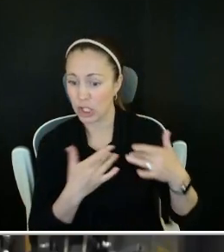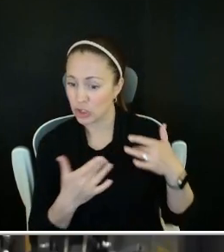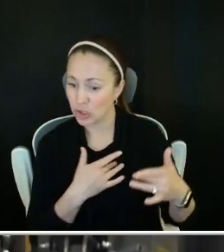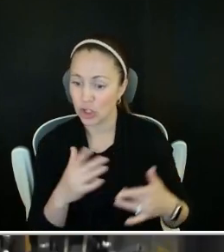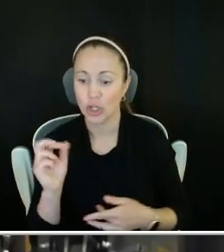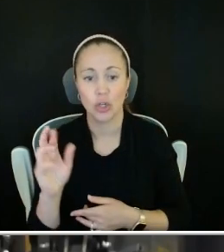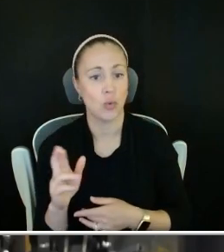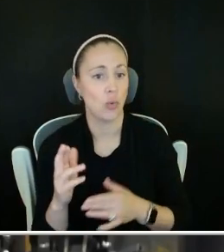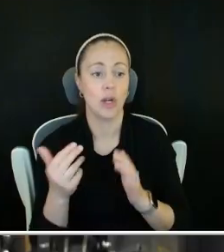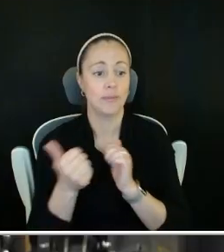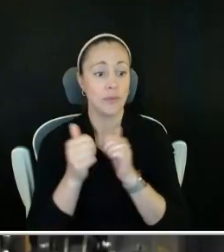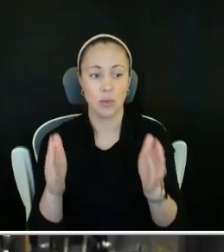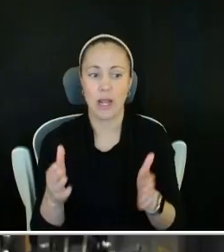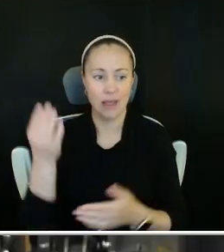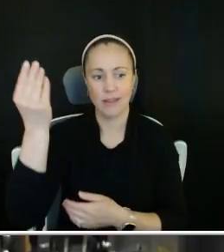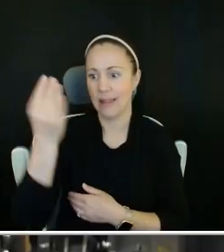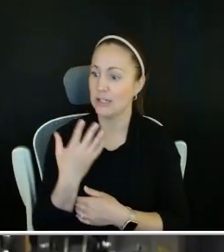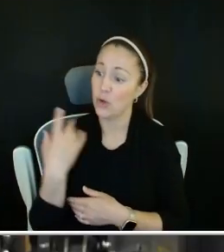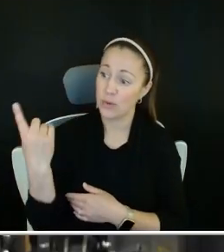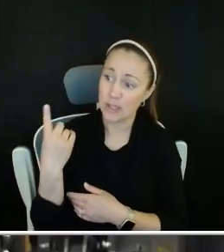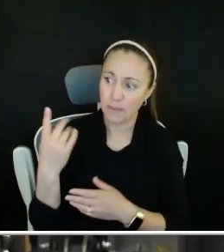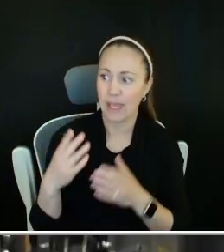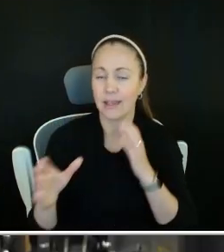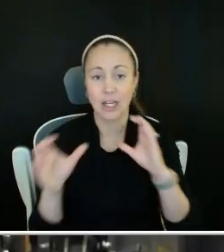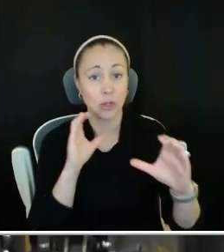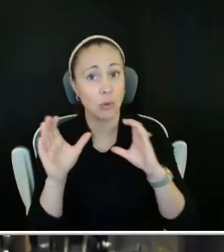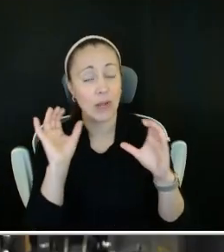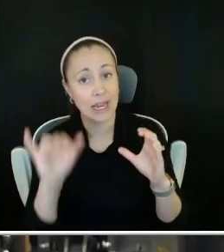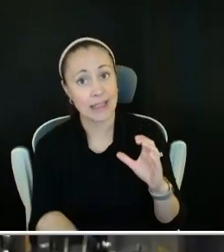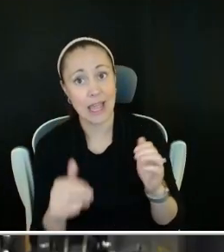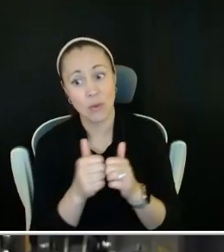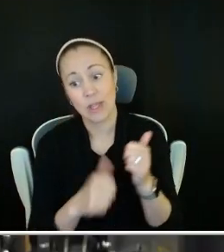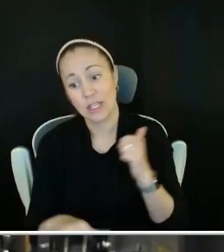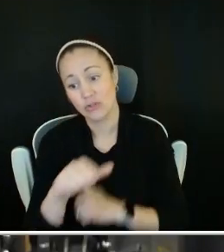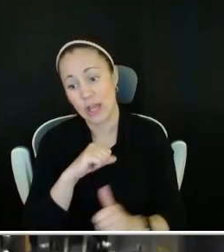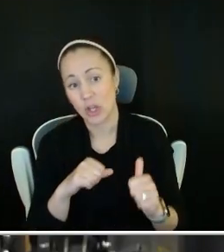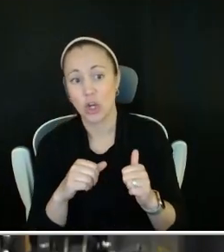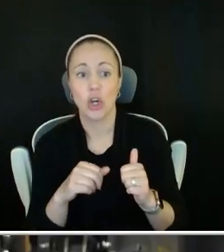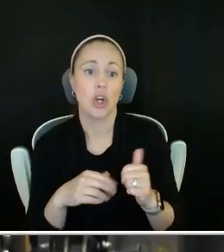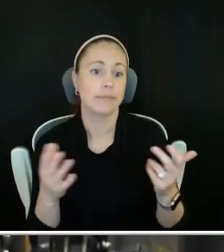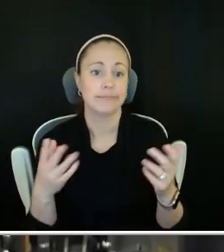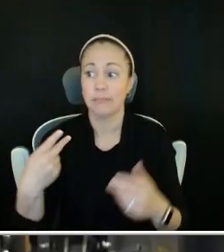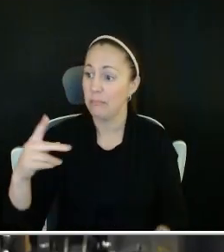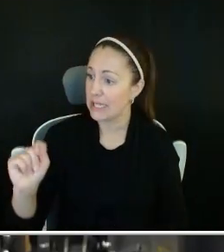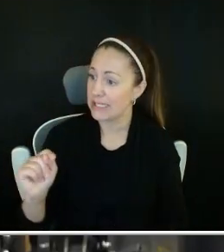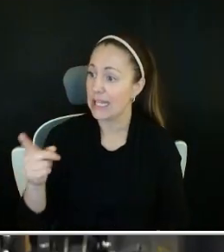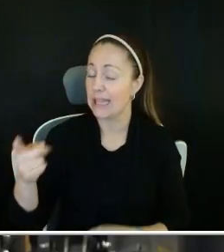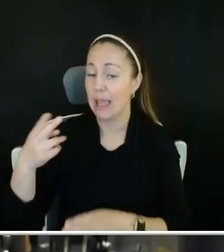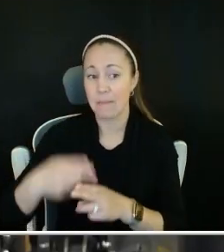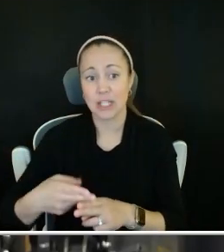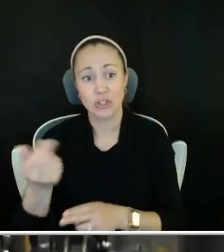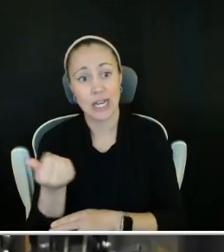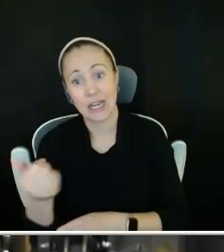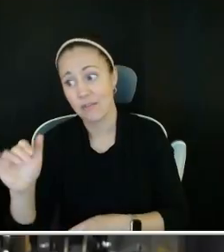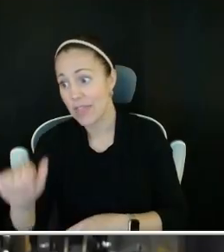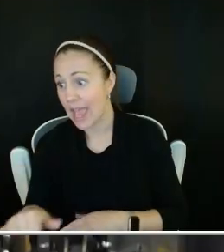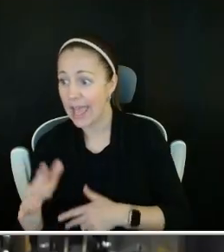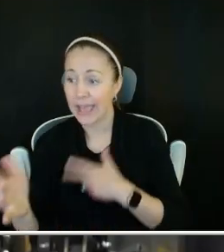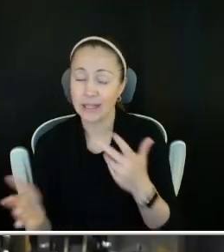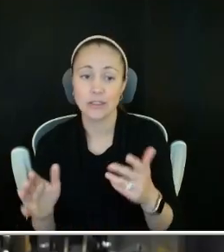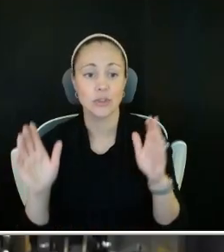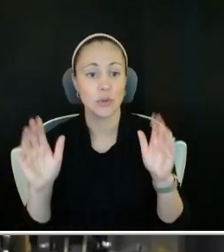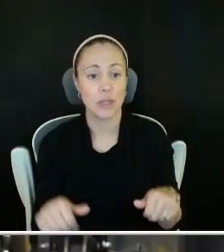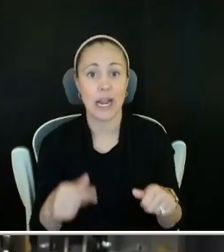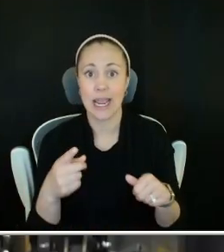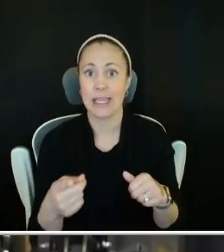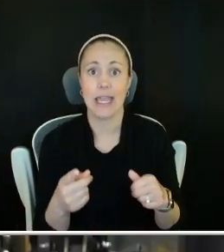this yesterday, or did you hear that, or when they were in PT this week, were they mentioning any of this? Or then I can Teams or text or call any of the